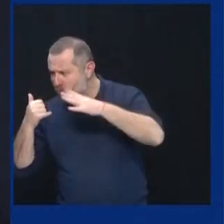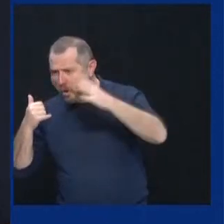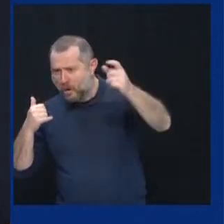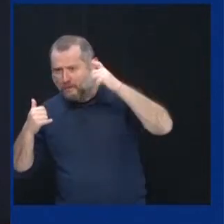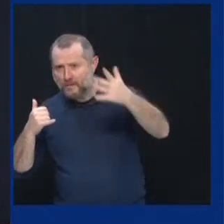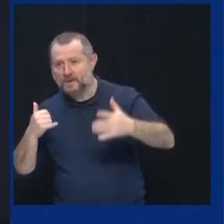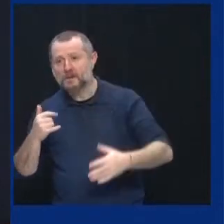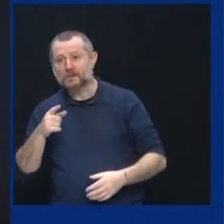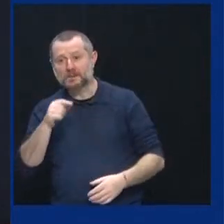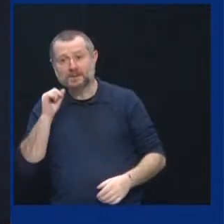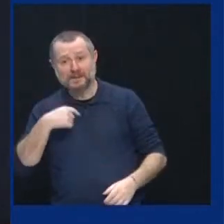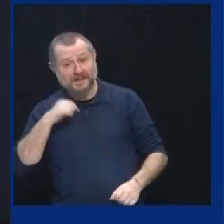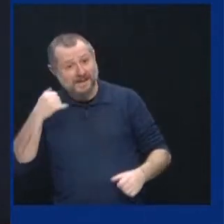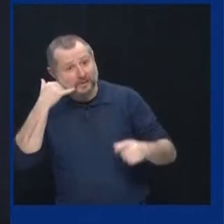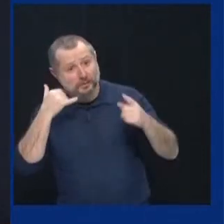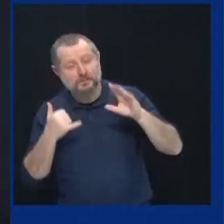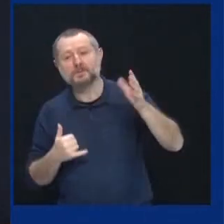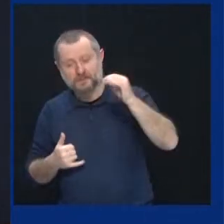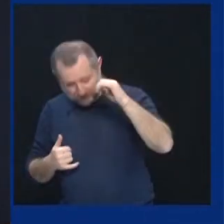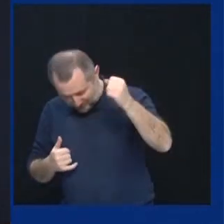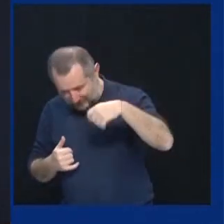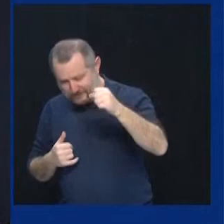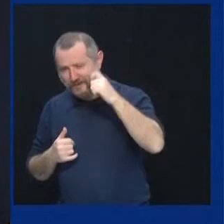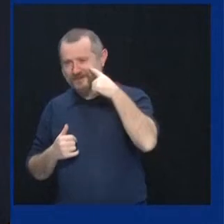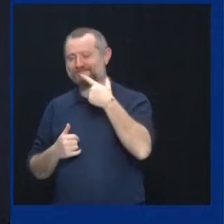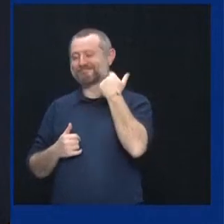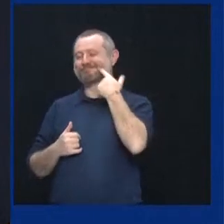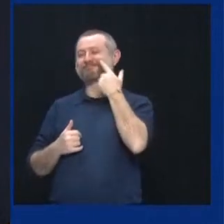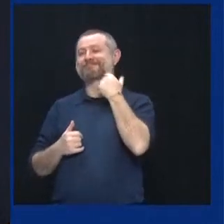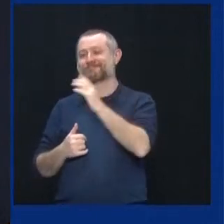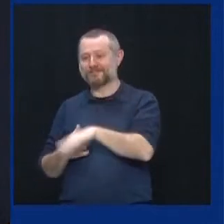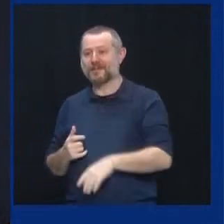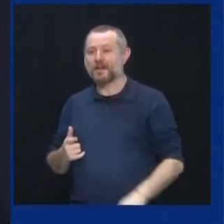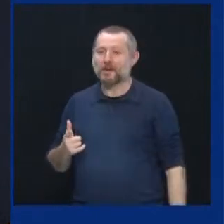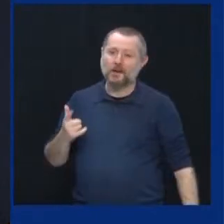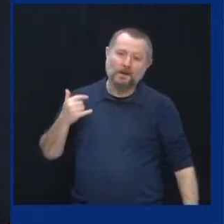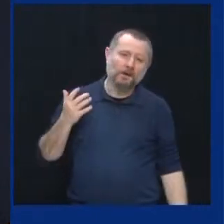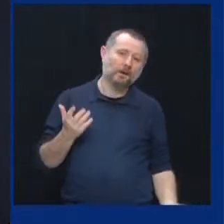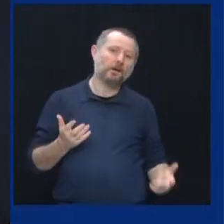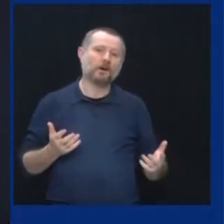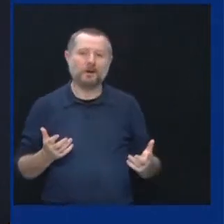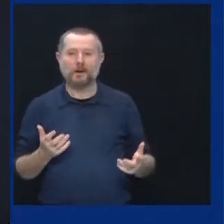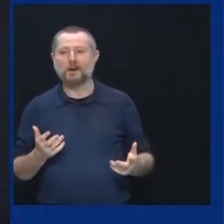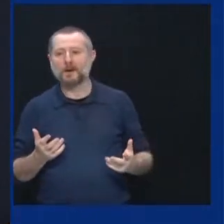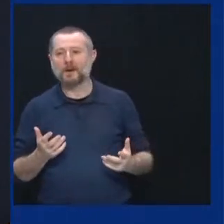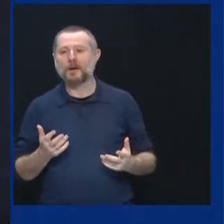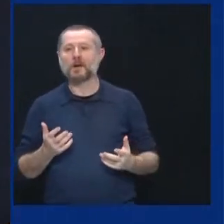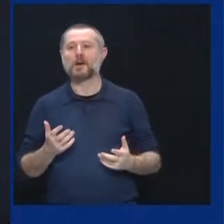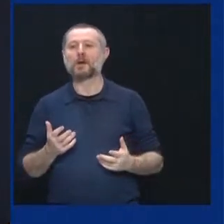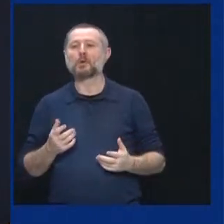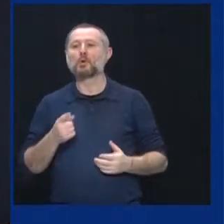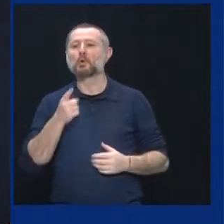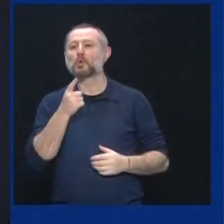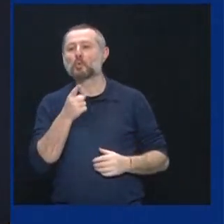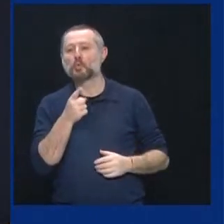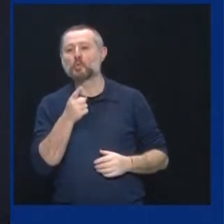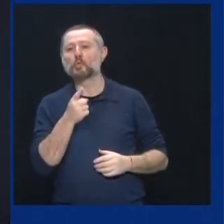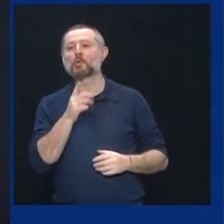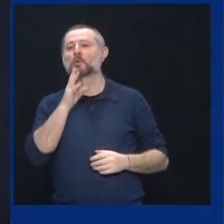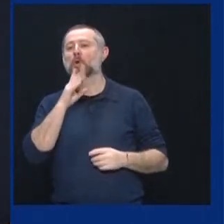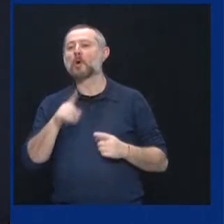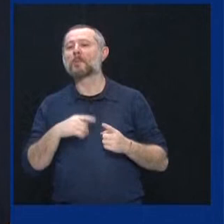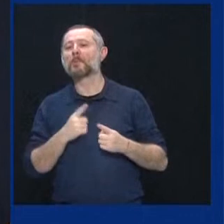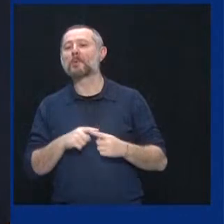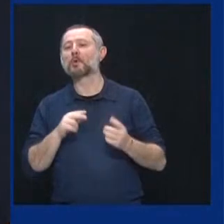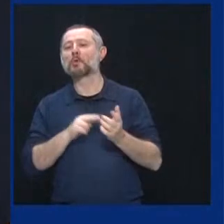Can you still hear me? Yeah. I mean, the fact is, you were asked about nursing homes over and over